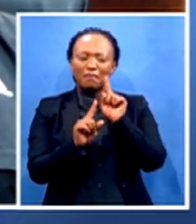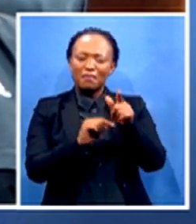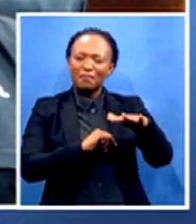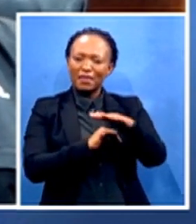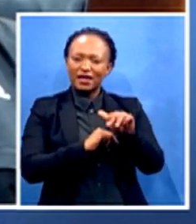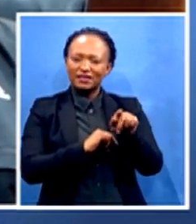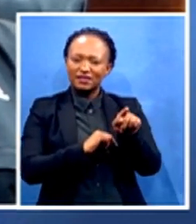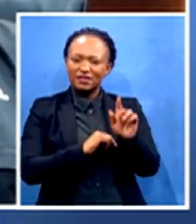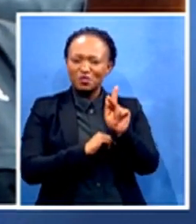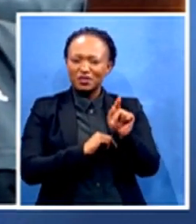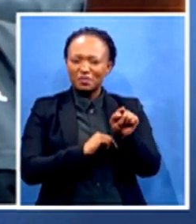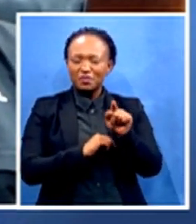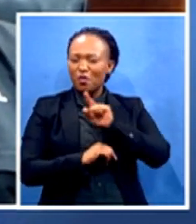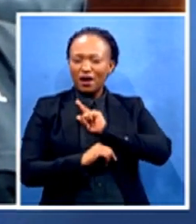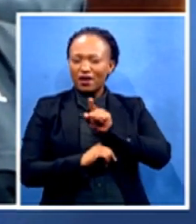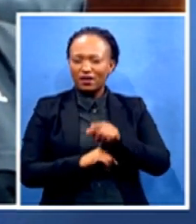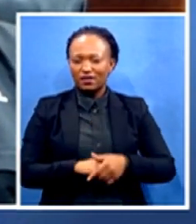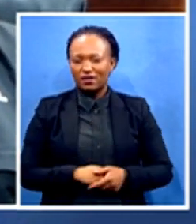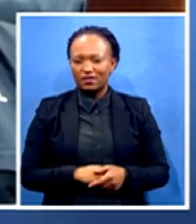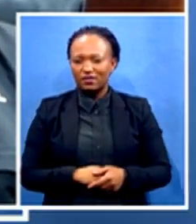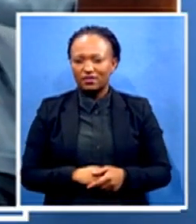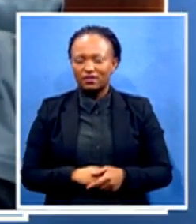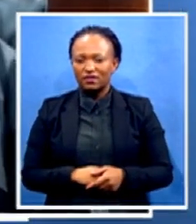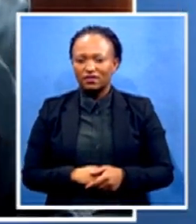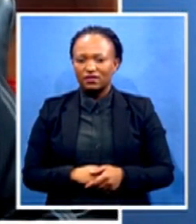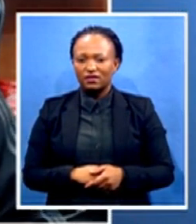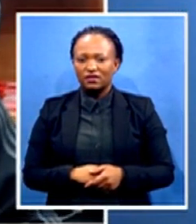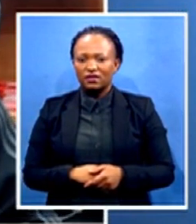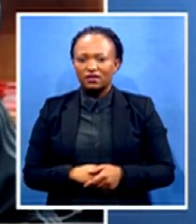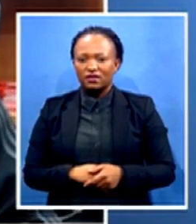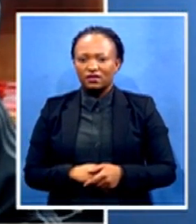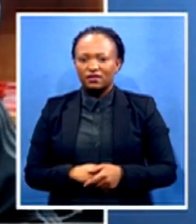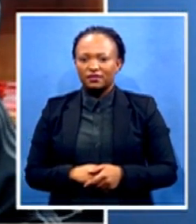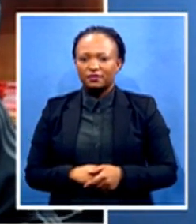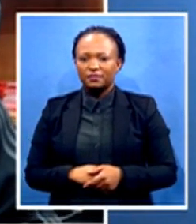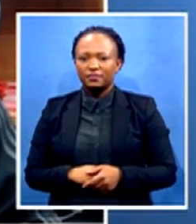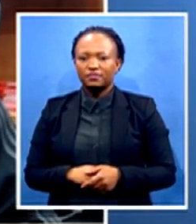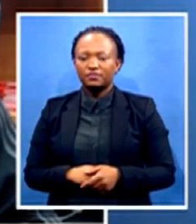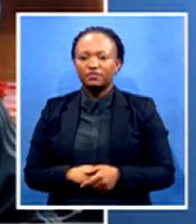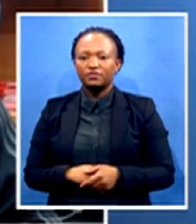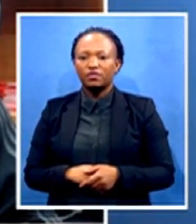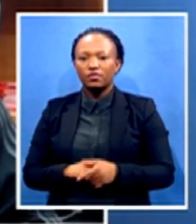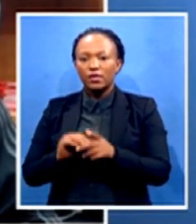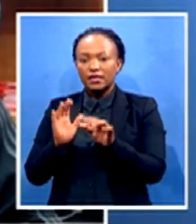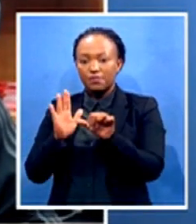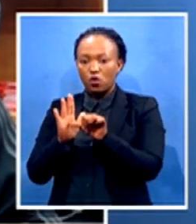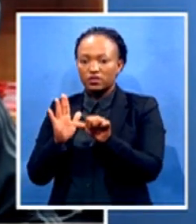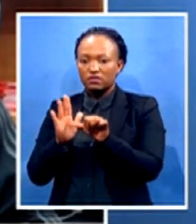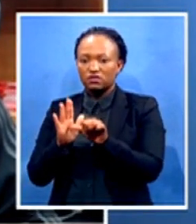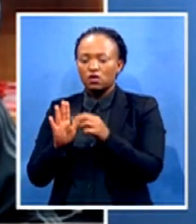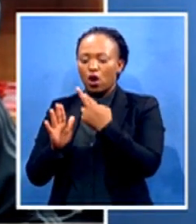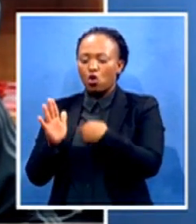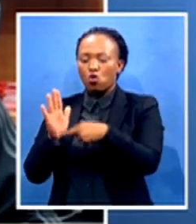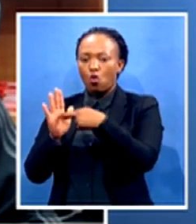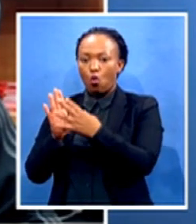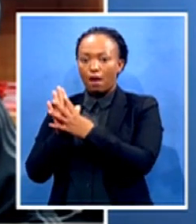Well, I think it's very important that as role models we remain meaningful to our